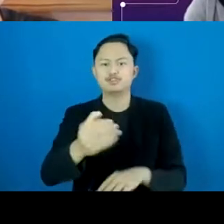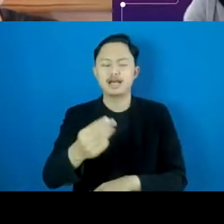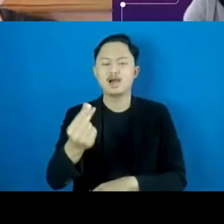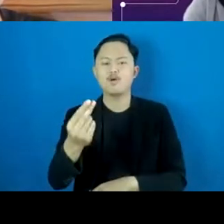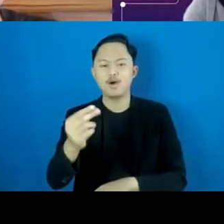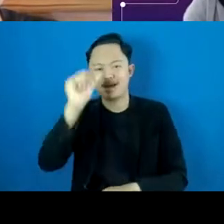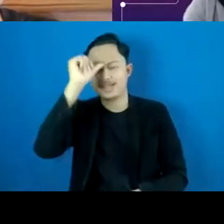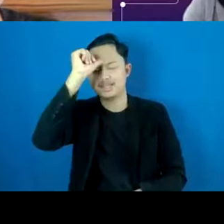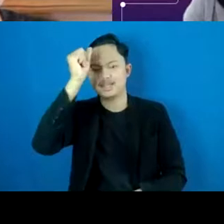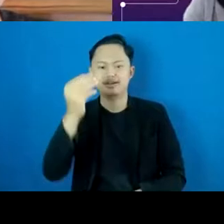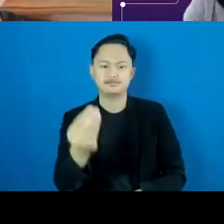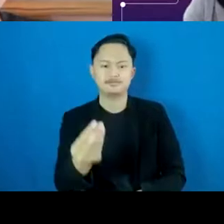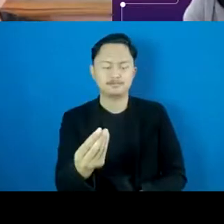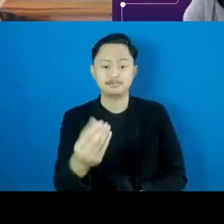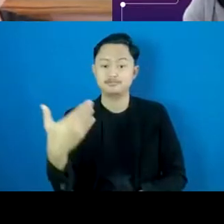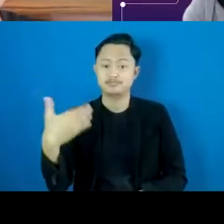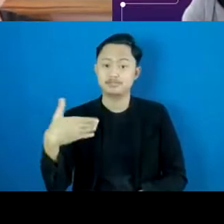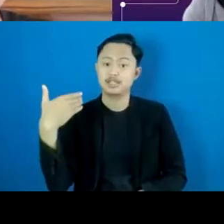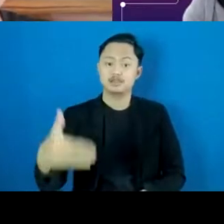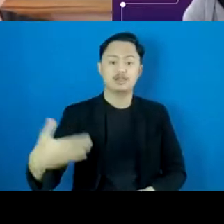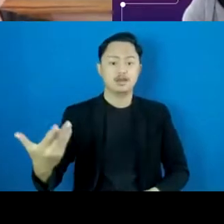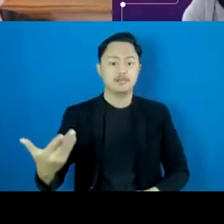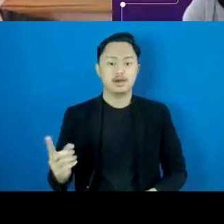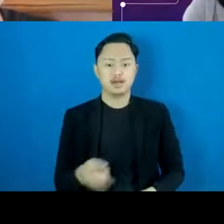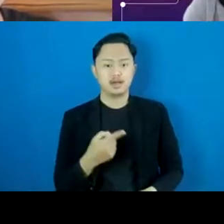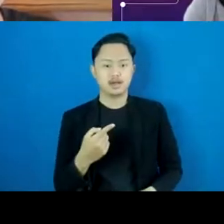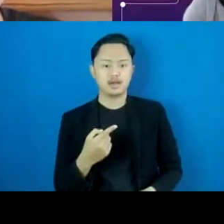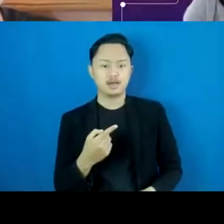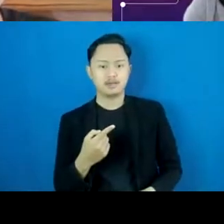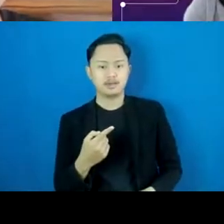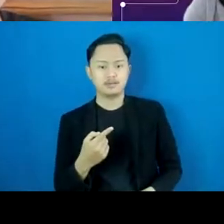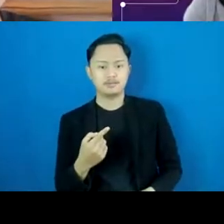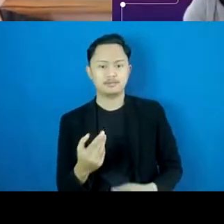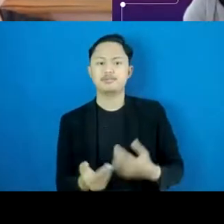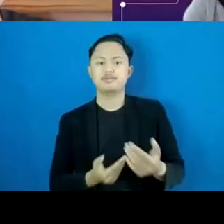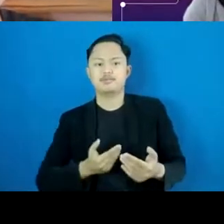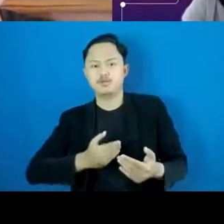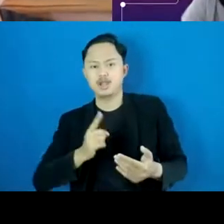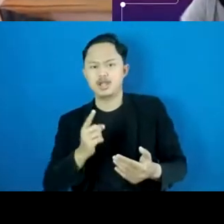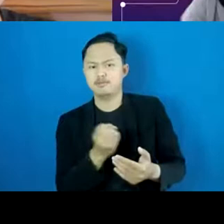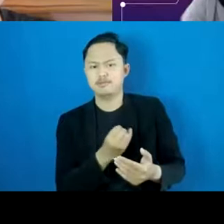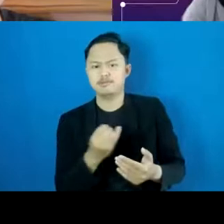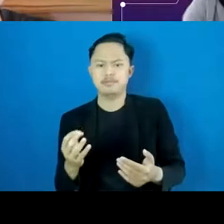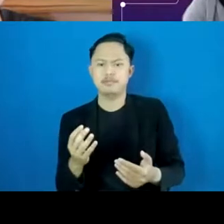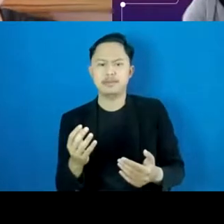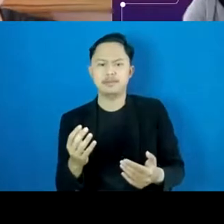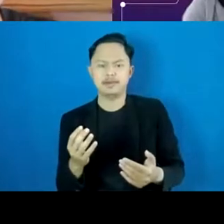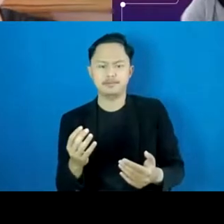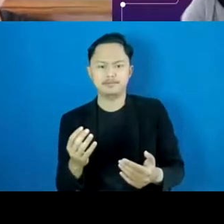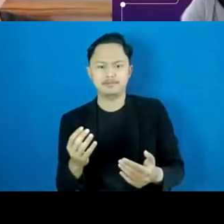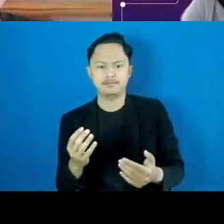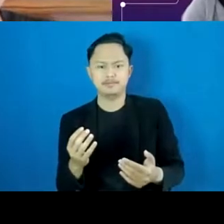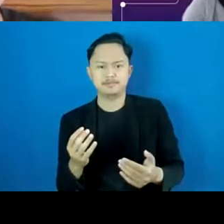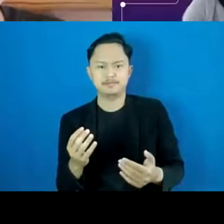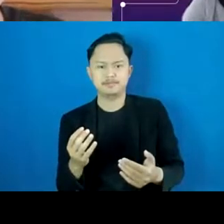Now, after that, with that support, we were able to deploy some buses, and then Government of India started reducing the